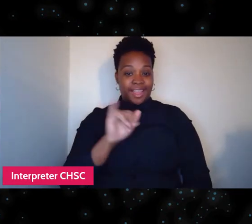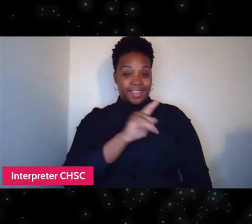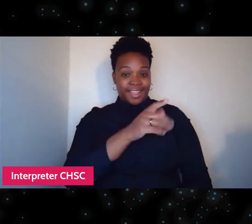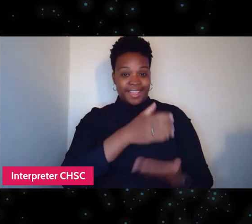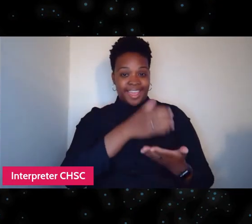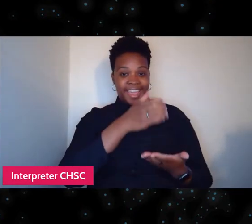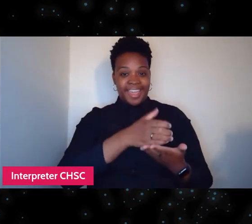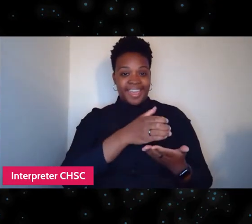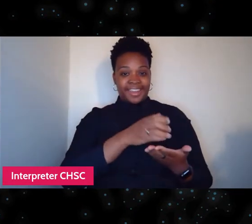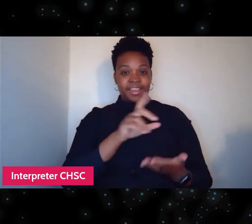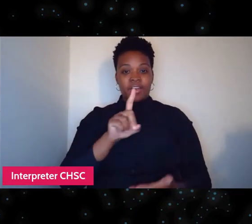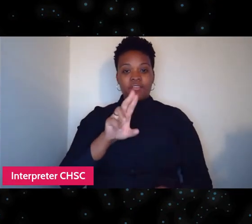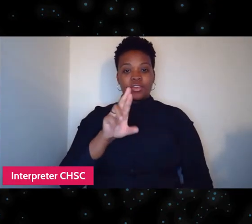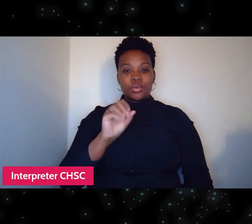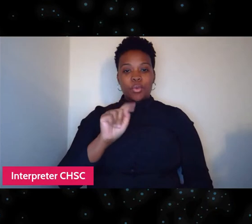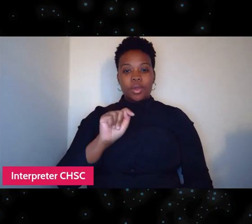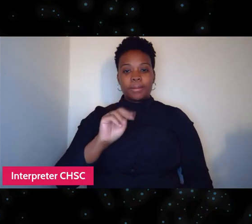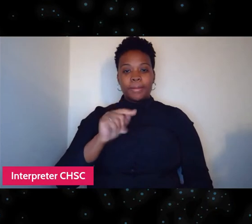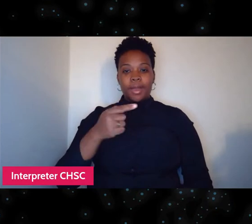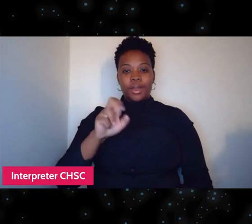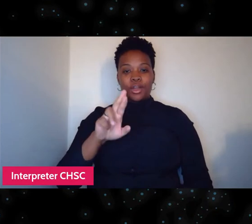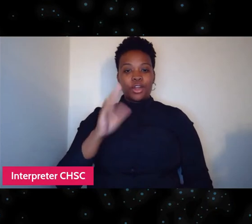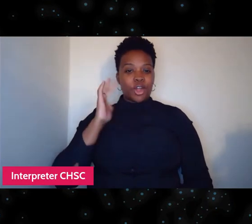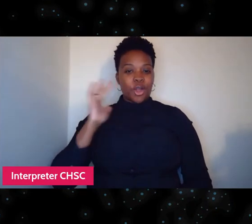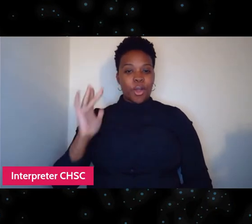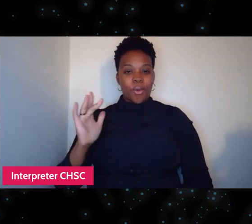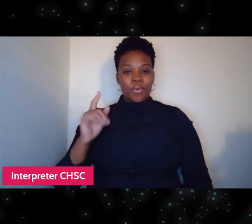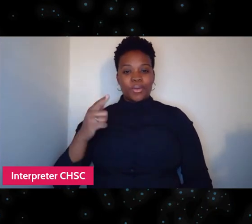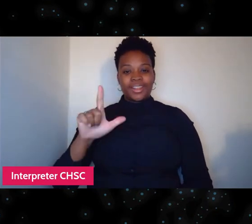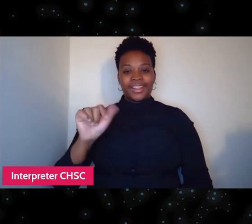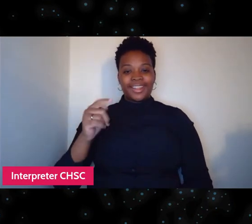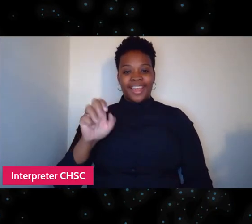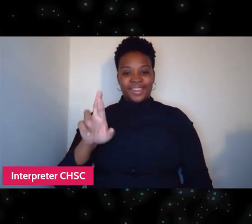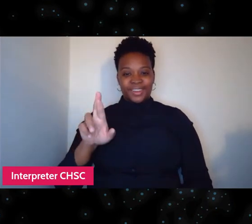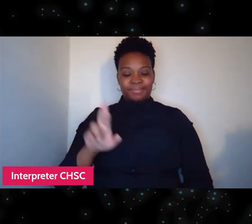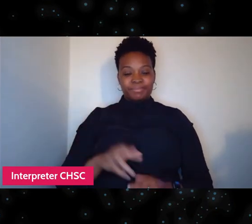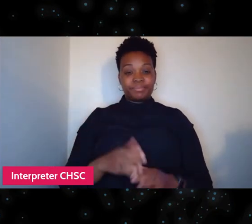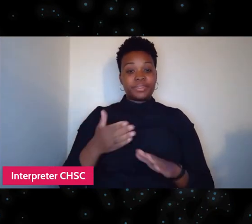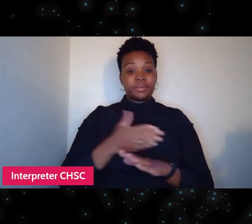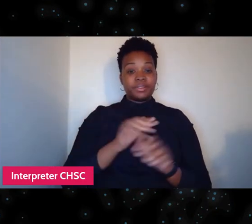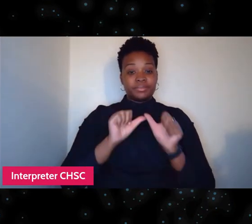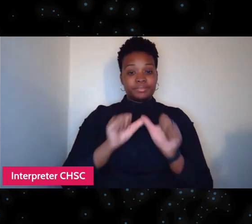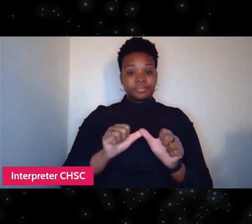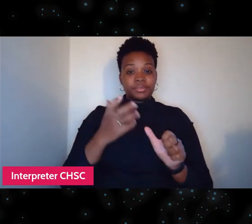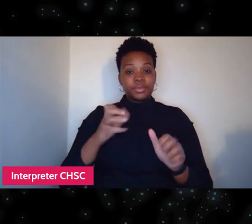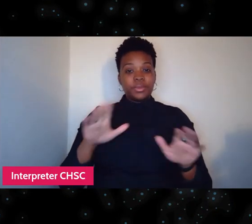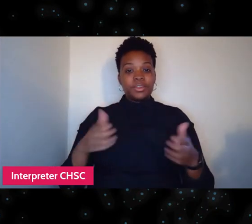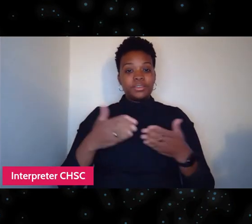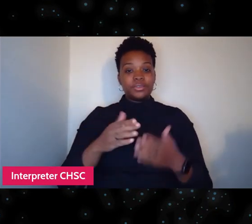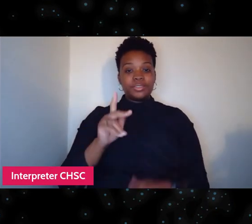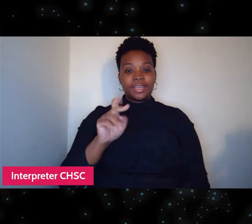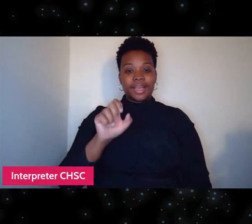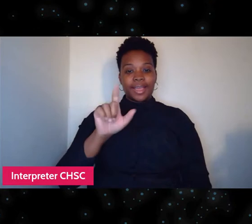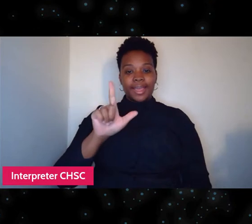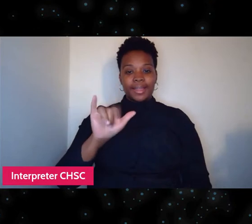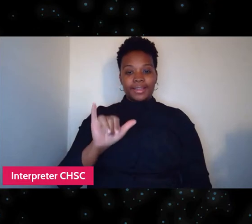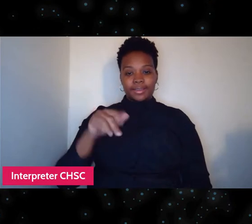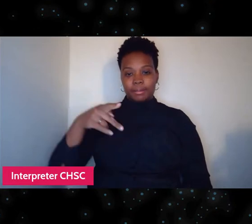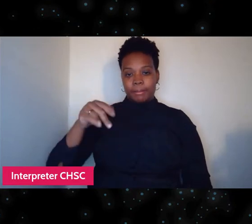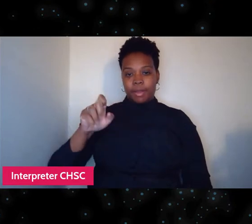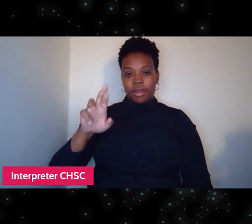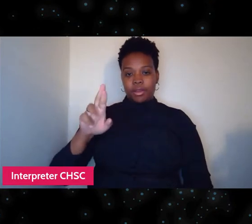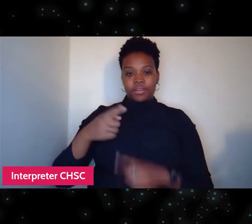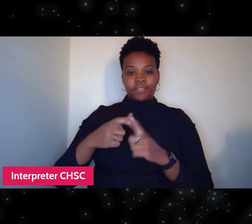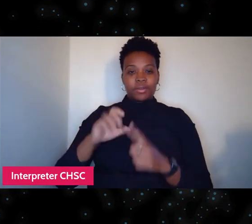of Dortmunder Gold Lager. Before I go any further, I'd like to introduce Kelly Parker from the Cleveland Hearing